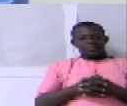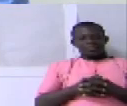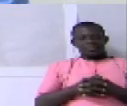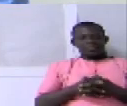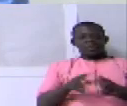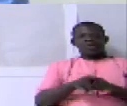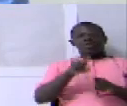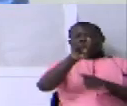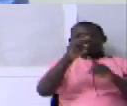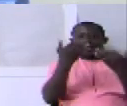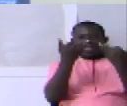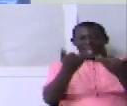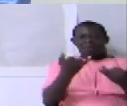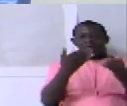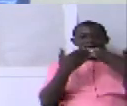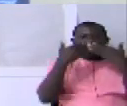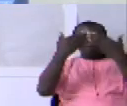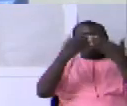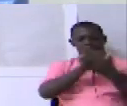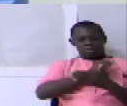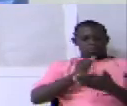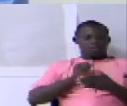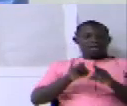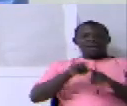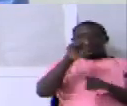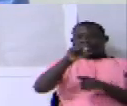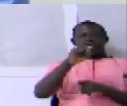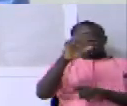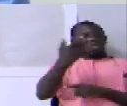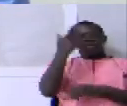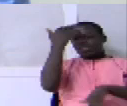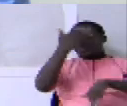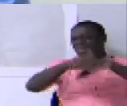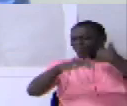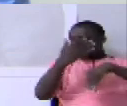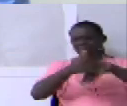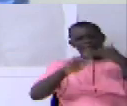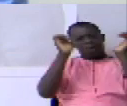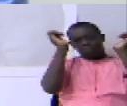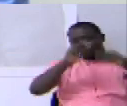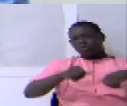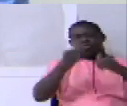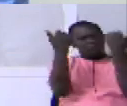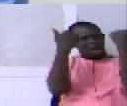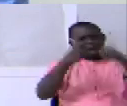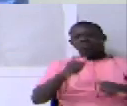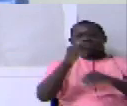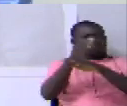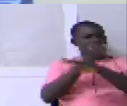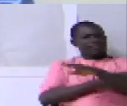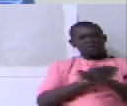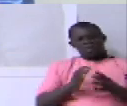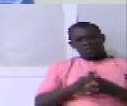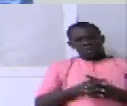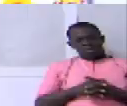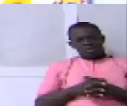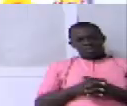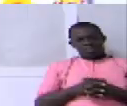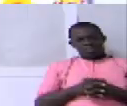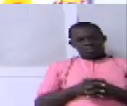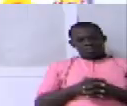You are now telling us that this should not have happened. Amunta kanyina fanyon ko sa nyi manyang kela nung. That's true. At